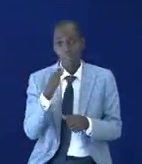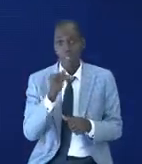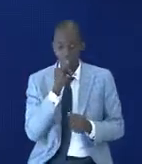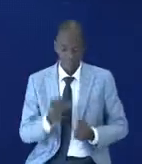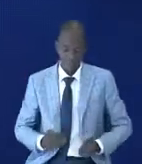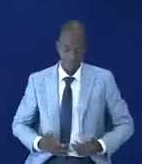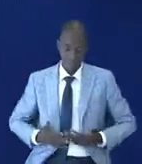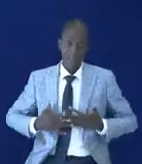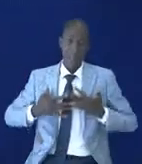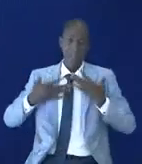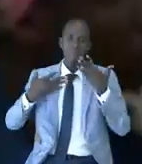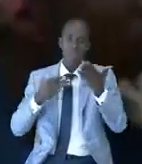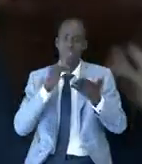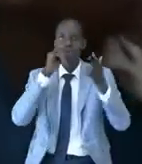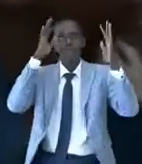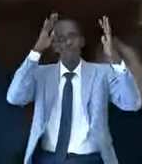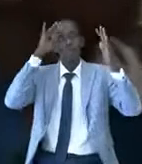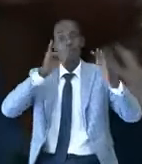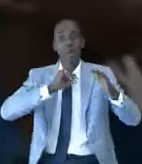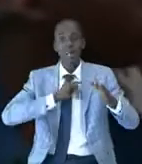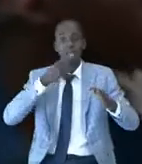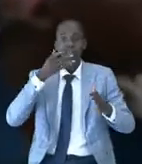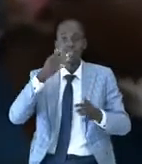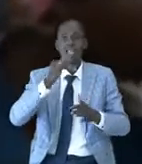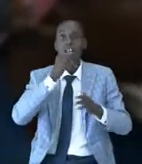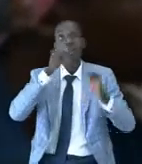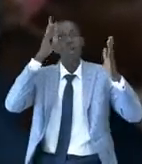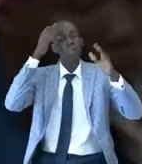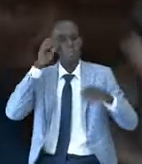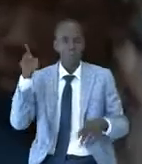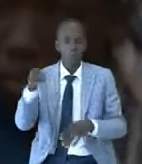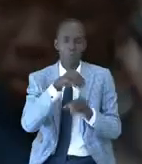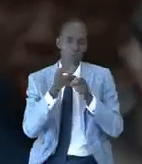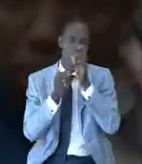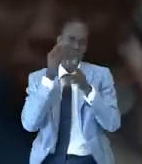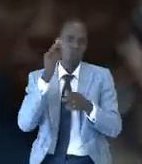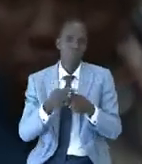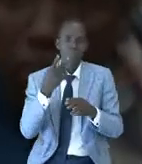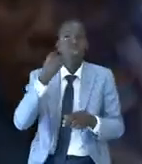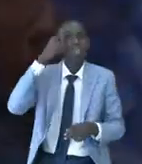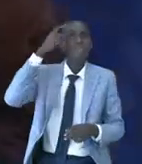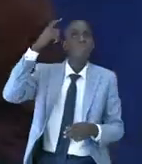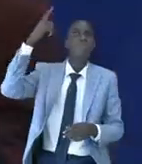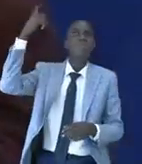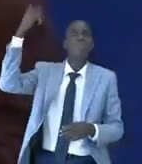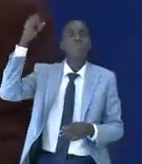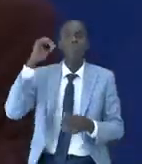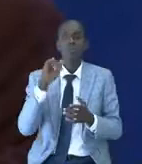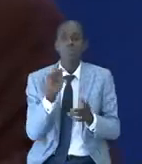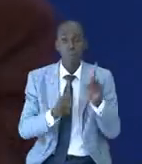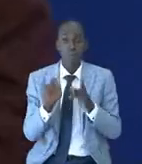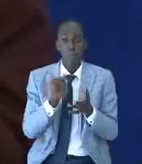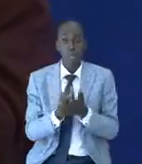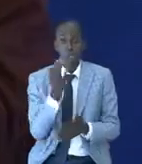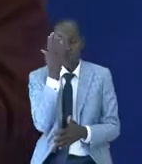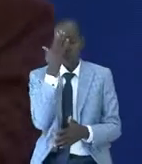you. Amen. I said there is hope for you. Amen. The dreams, people who know us and people who love